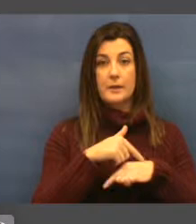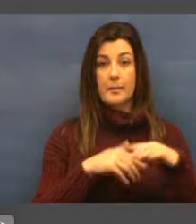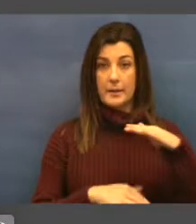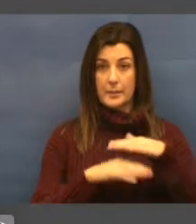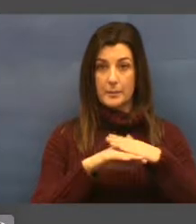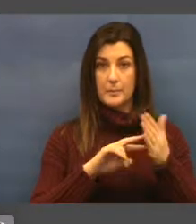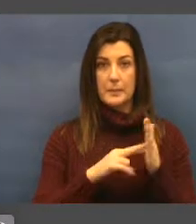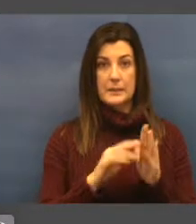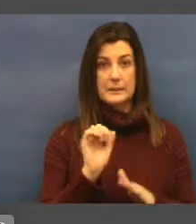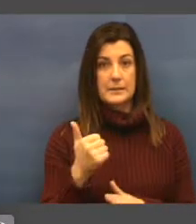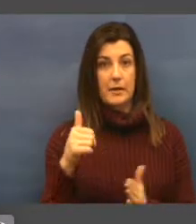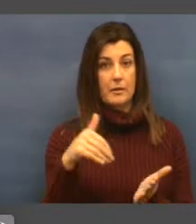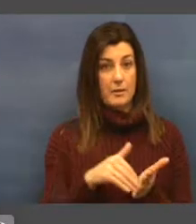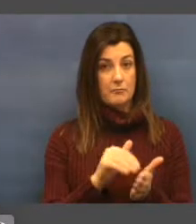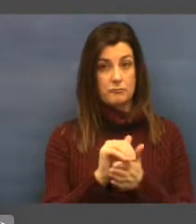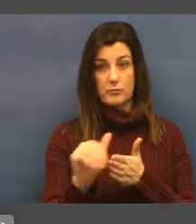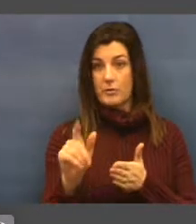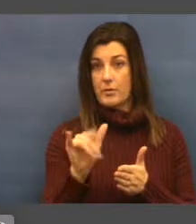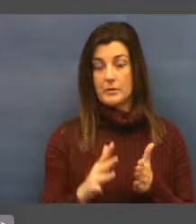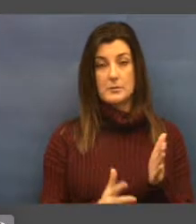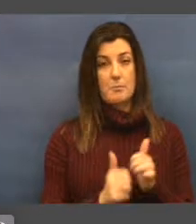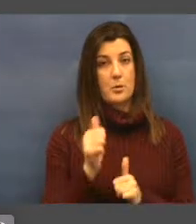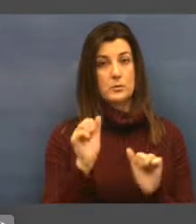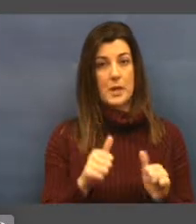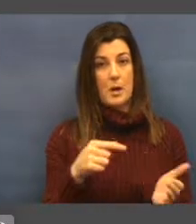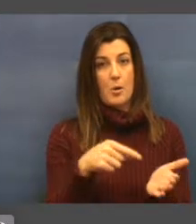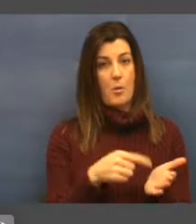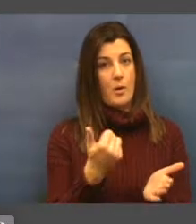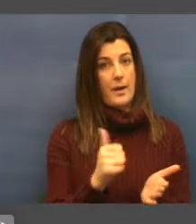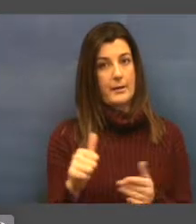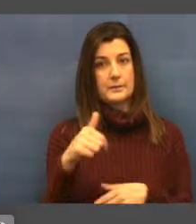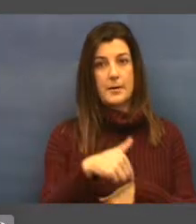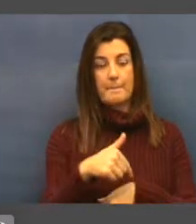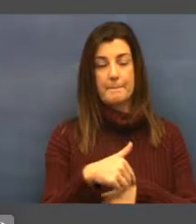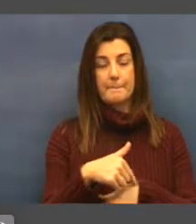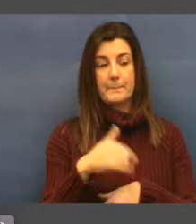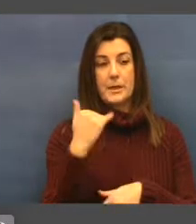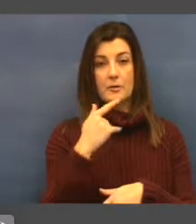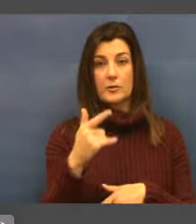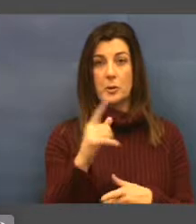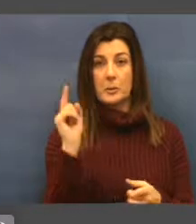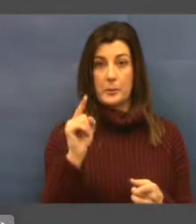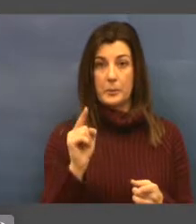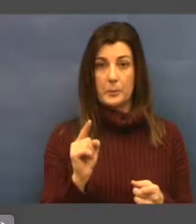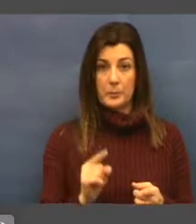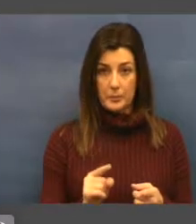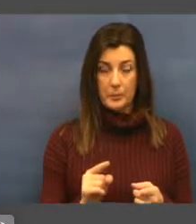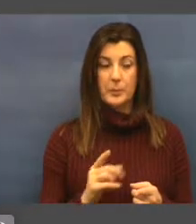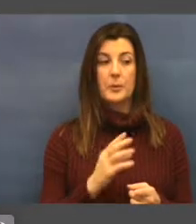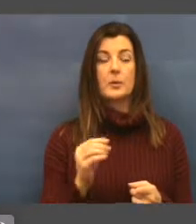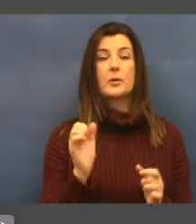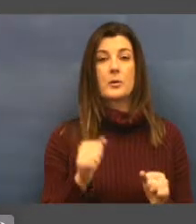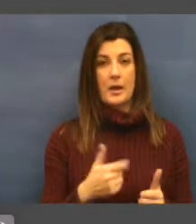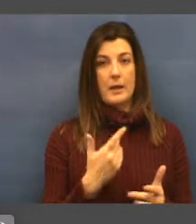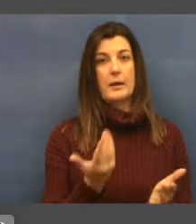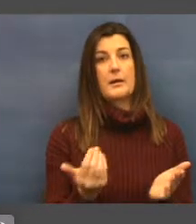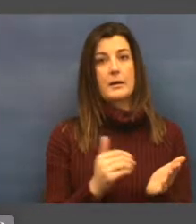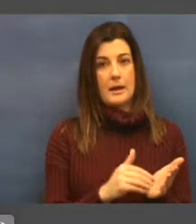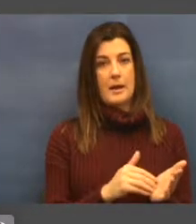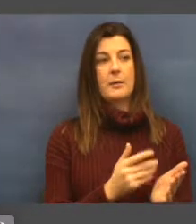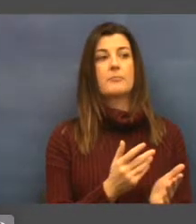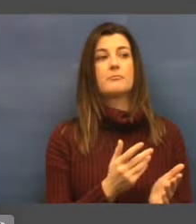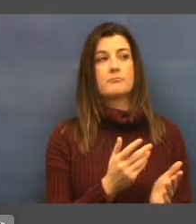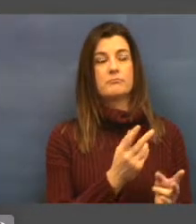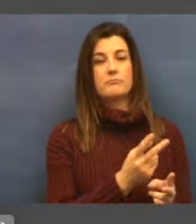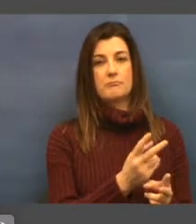that $10,000 is the most you can owe at any one time. If you pay that down, then you will be eligible to apply for loans